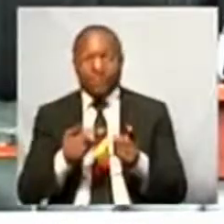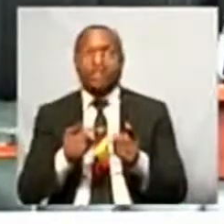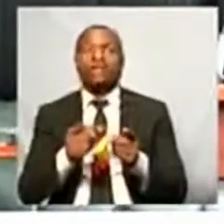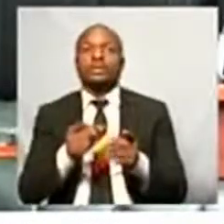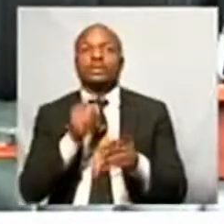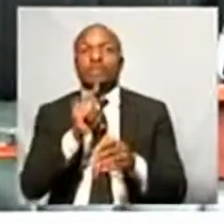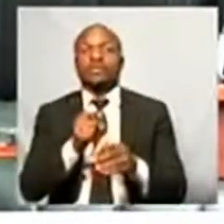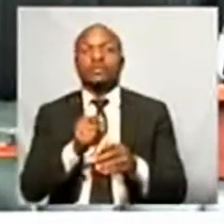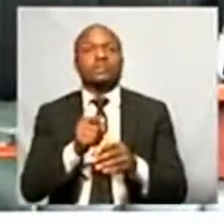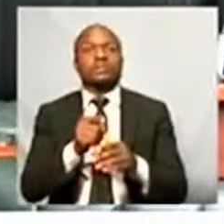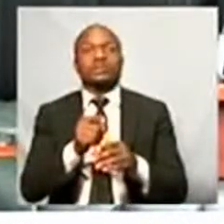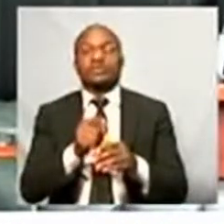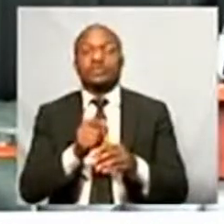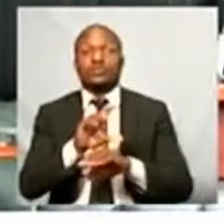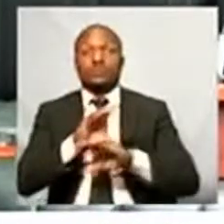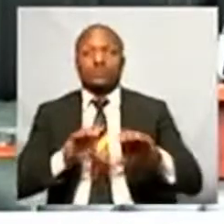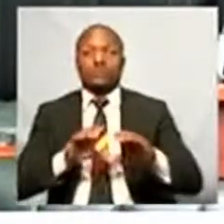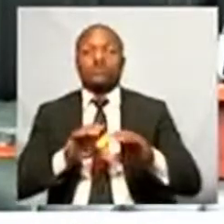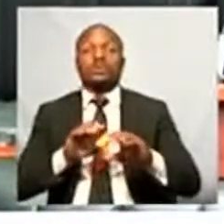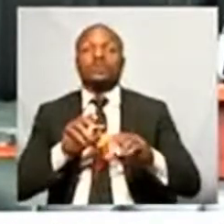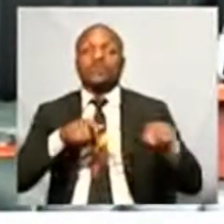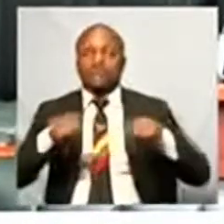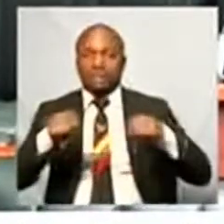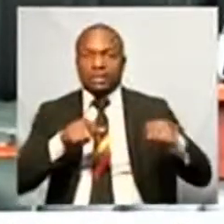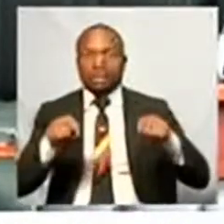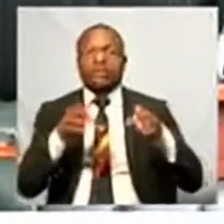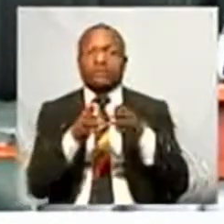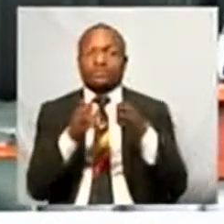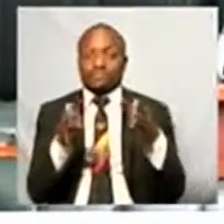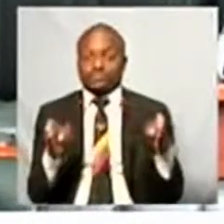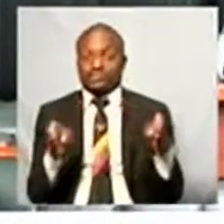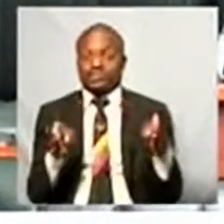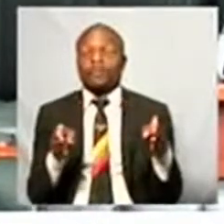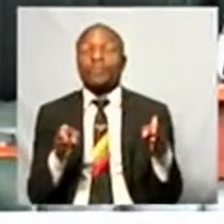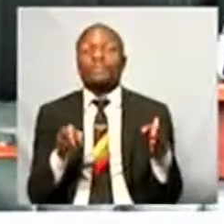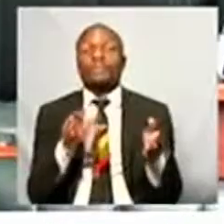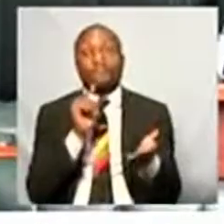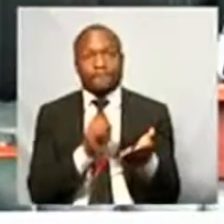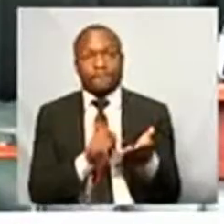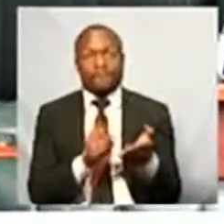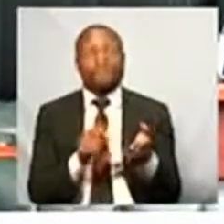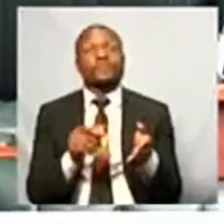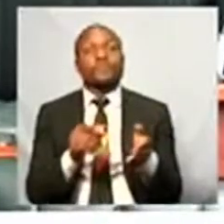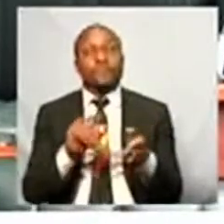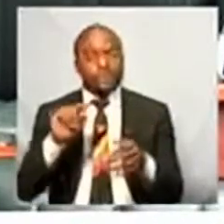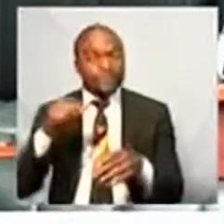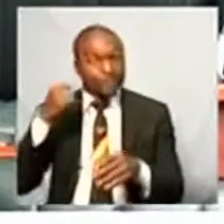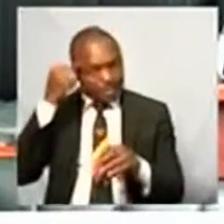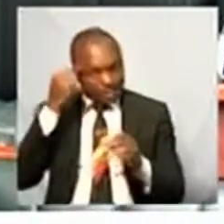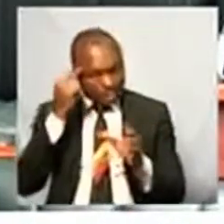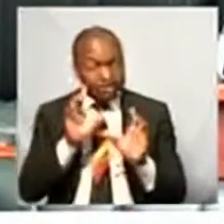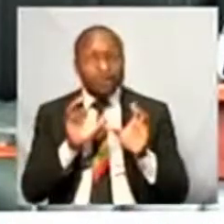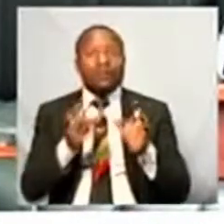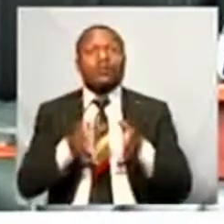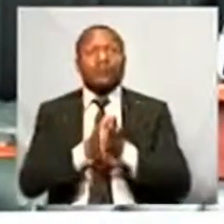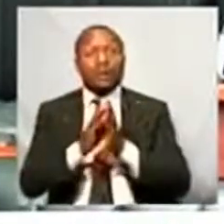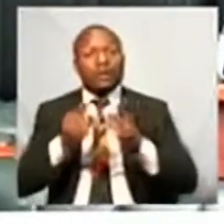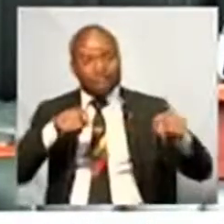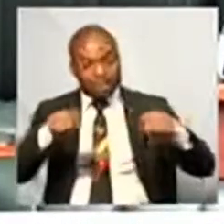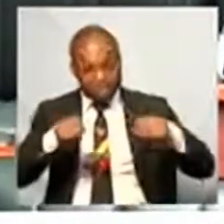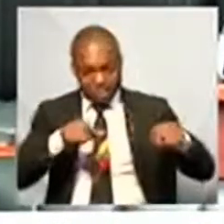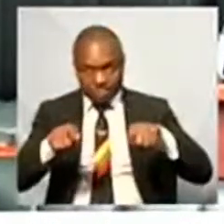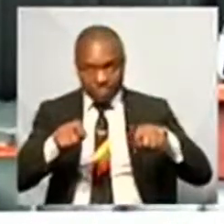governance vacuum. The committee therefore strongly urges the controlling officers in the Ministry of Health